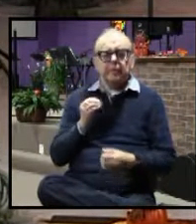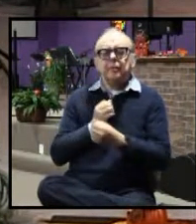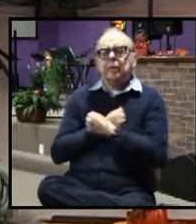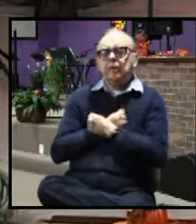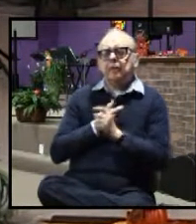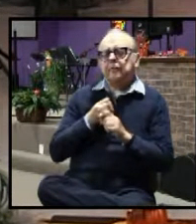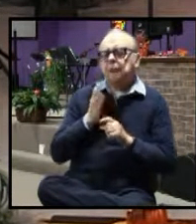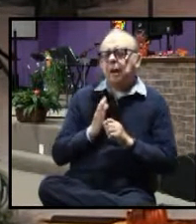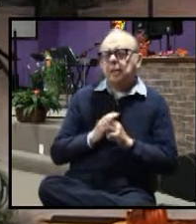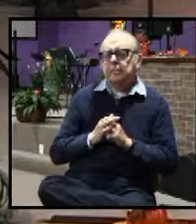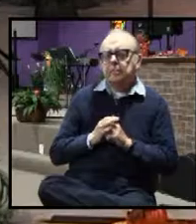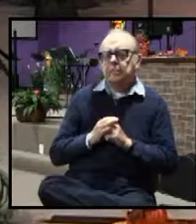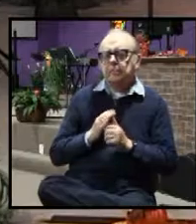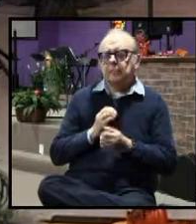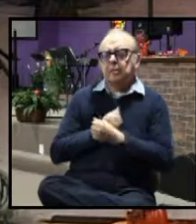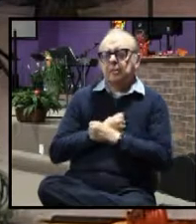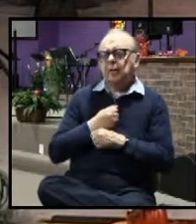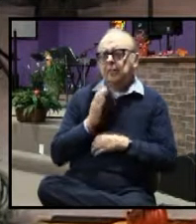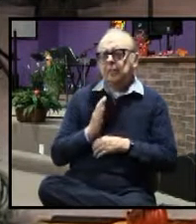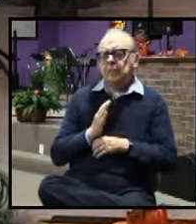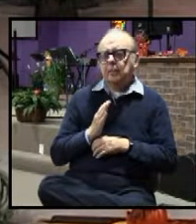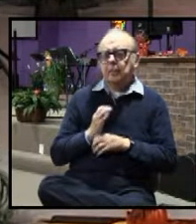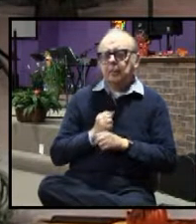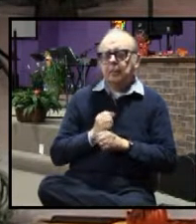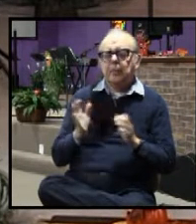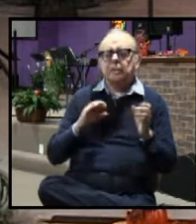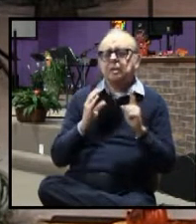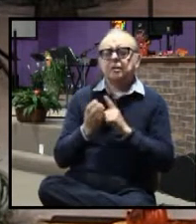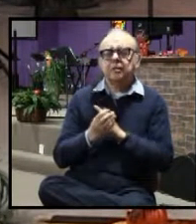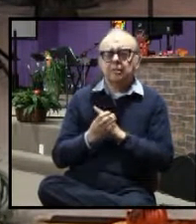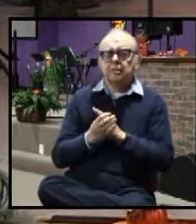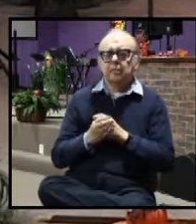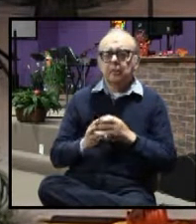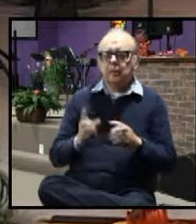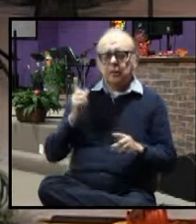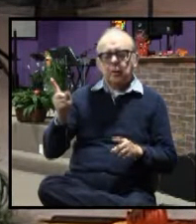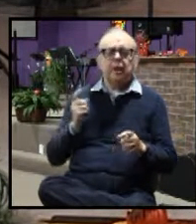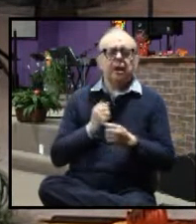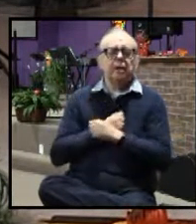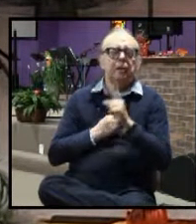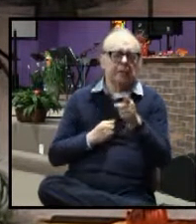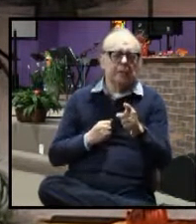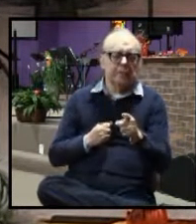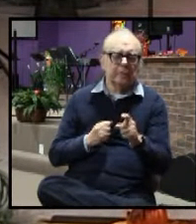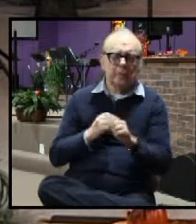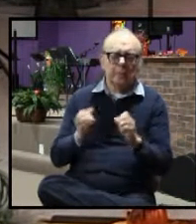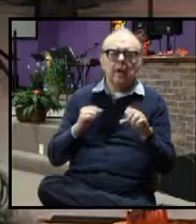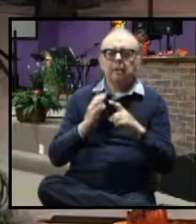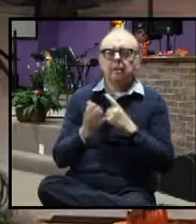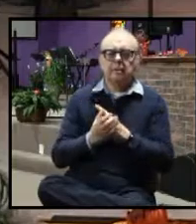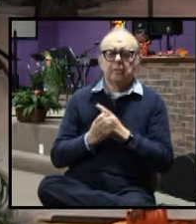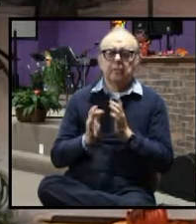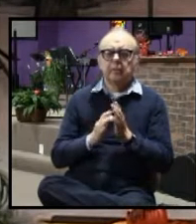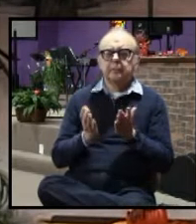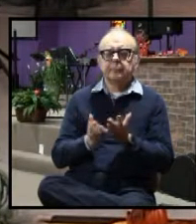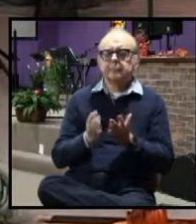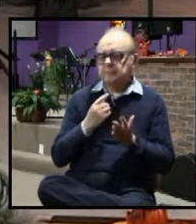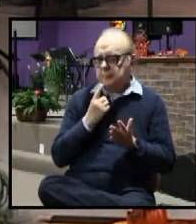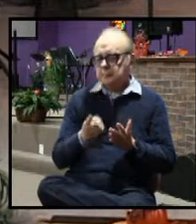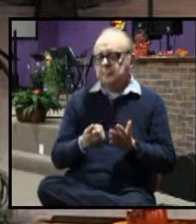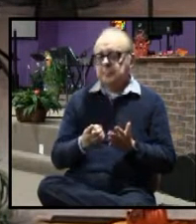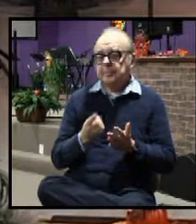Love it. Love God unconditionally, the way he loves you unconditionally. And